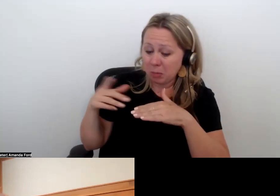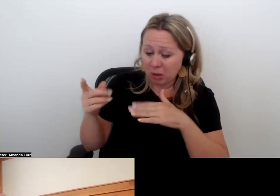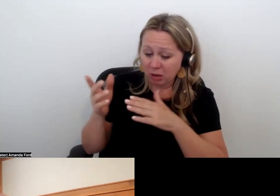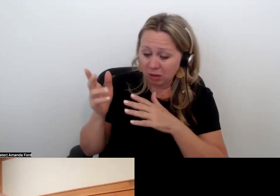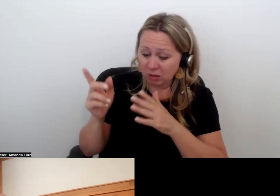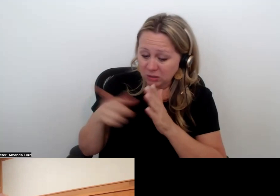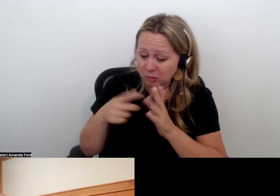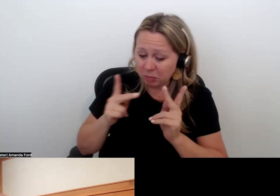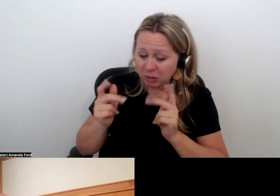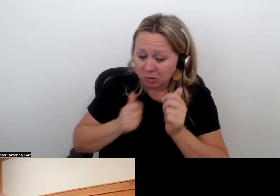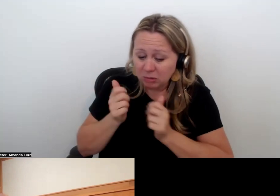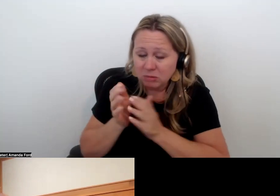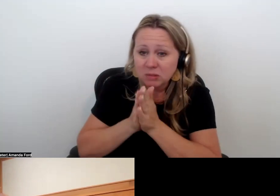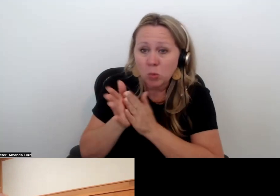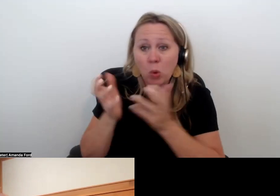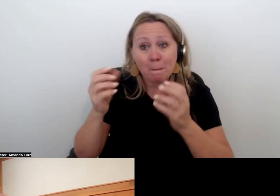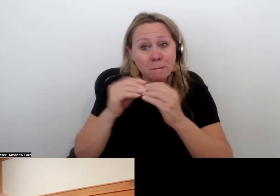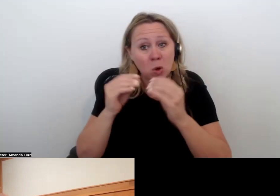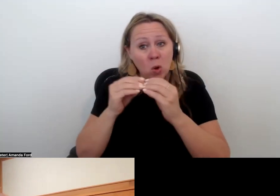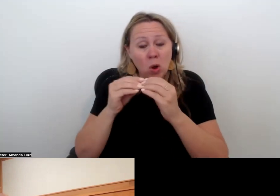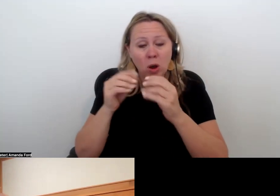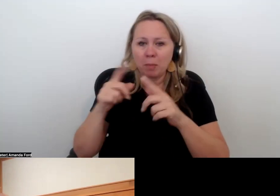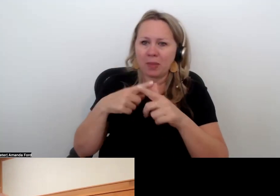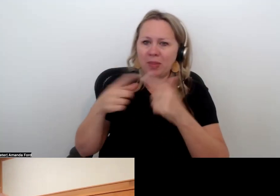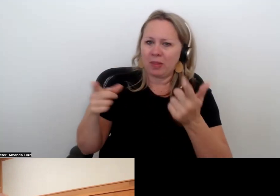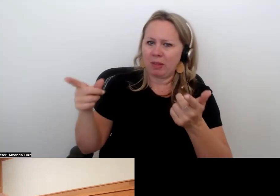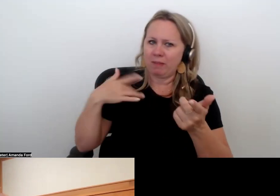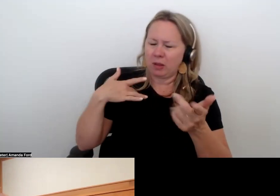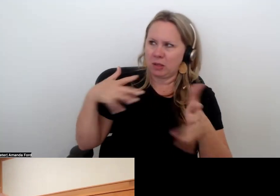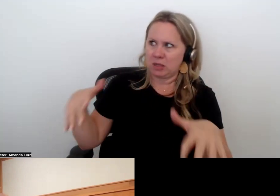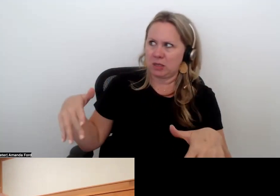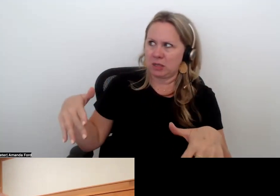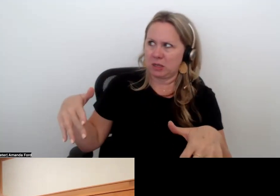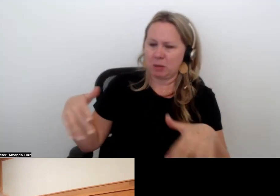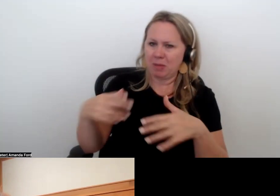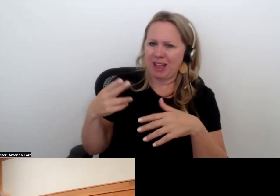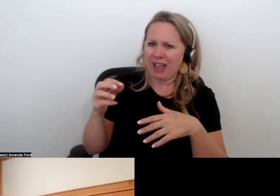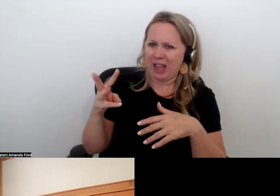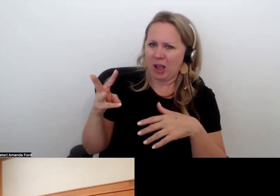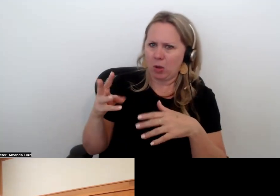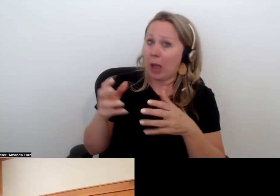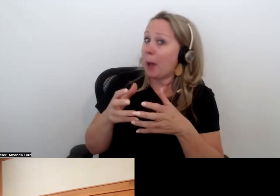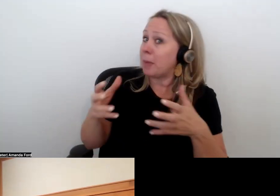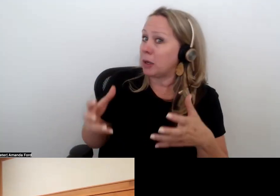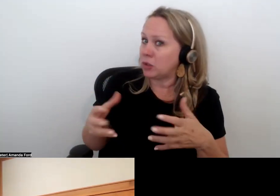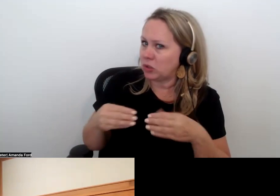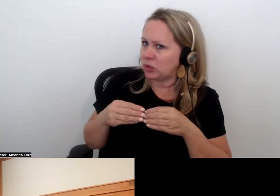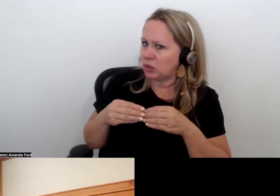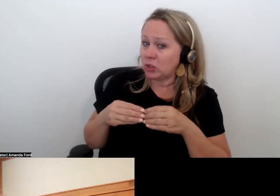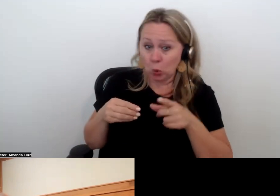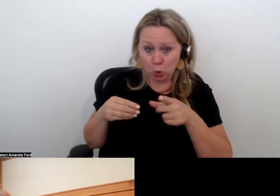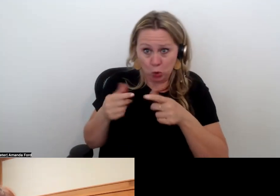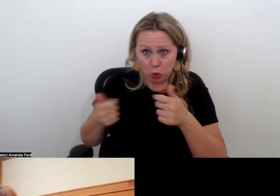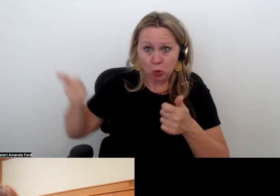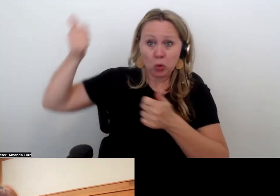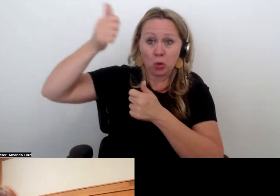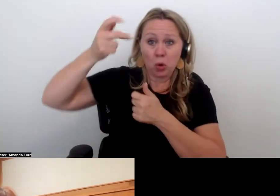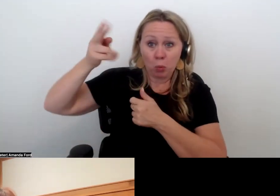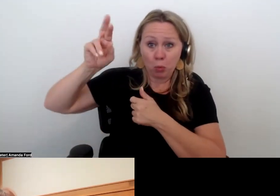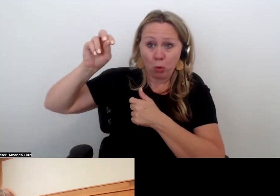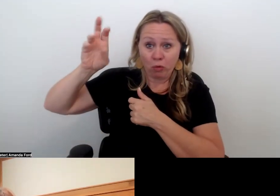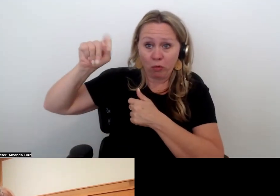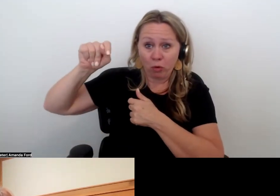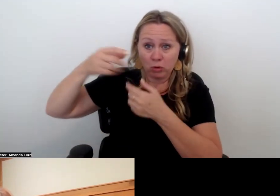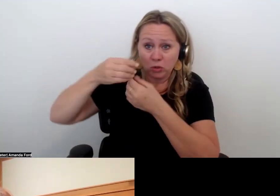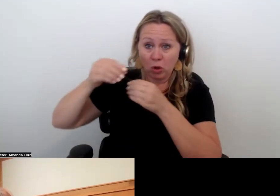this sort of lack of awareness, I think, among faculty about what they can do. So the fact that you're at the provost's office overseeing this kind of initiative, I think,